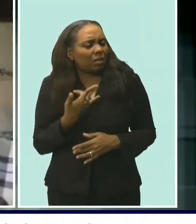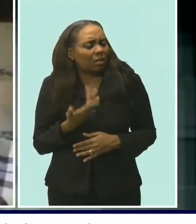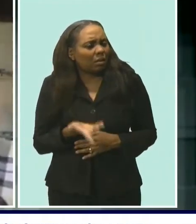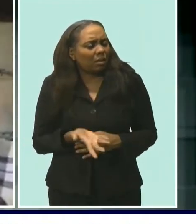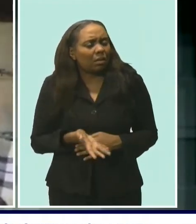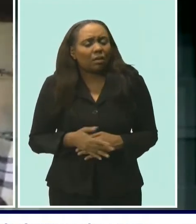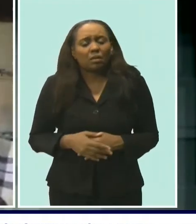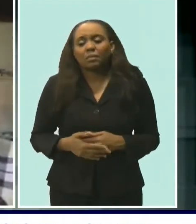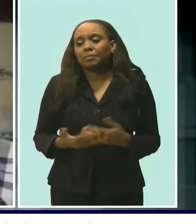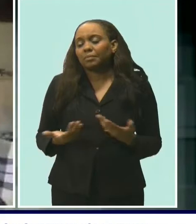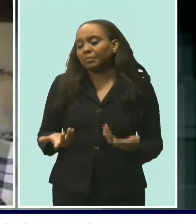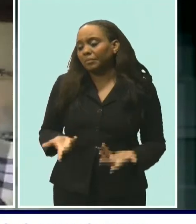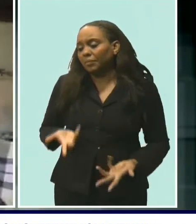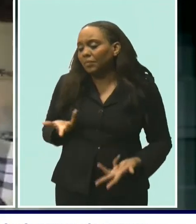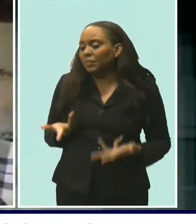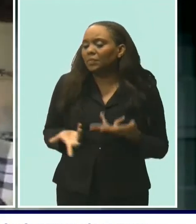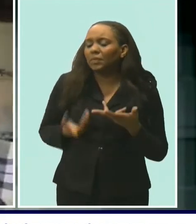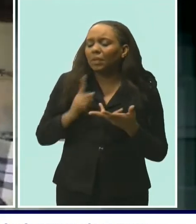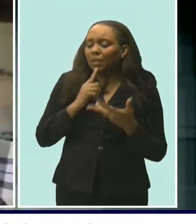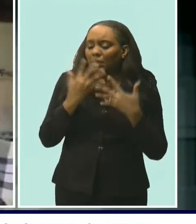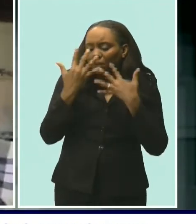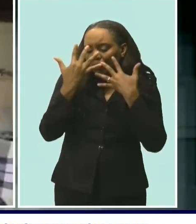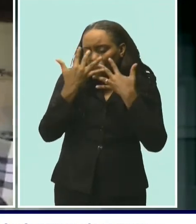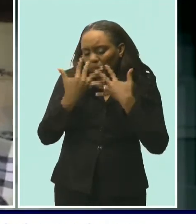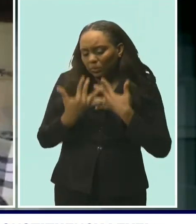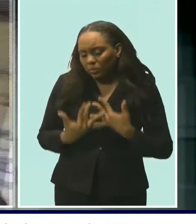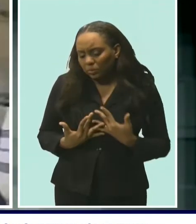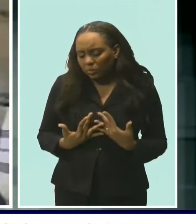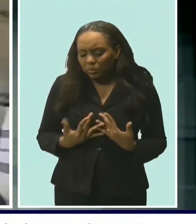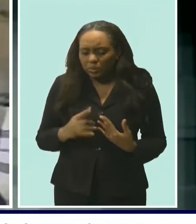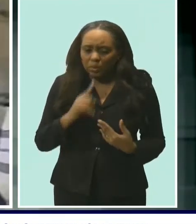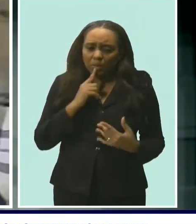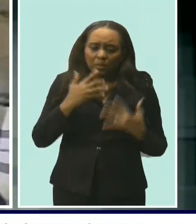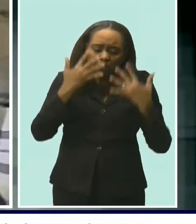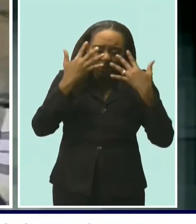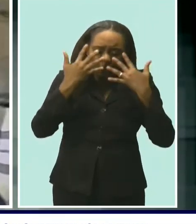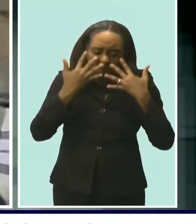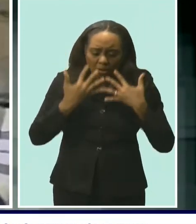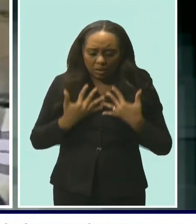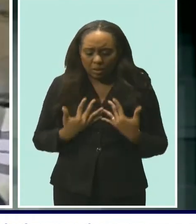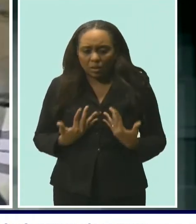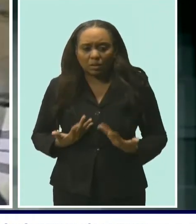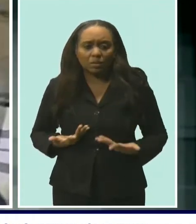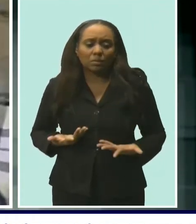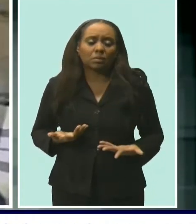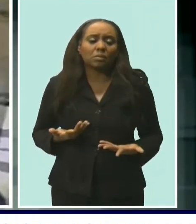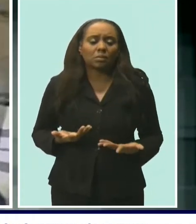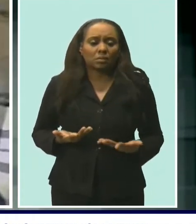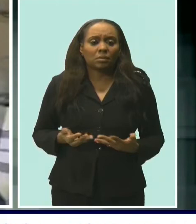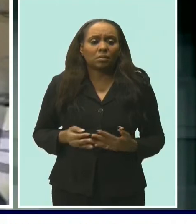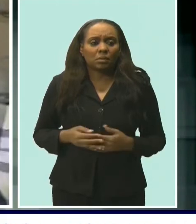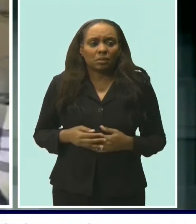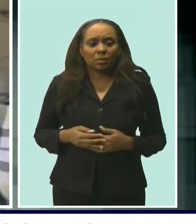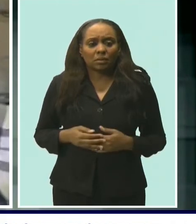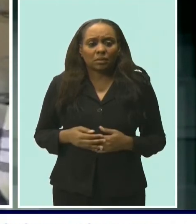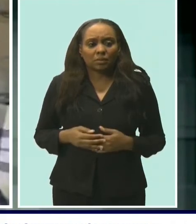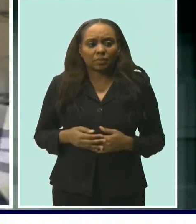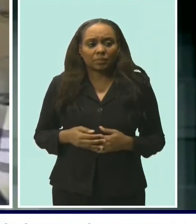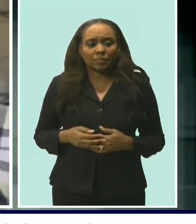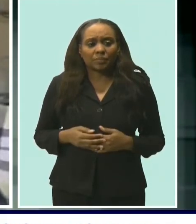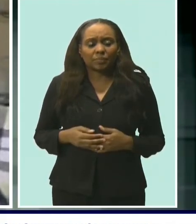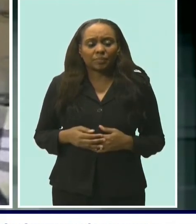It is sad in St. Peter because Mr. Arthur, as we know